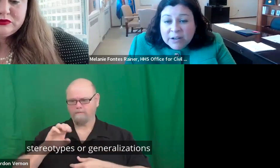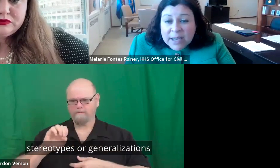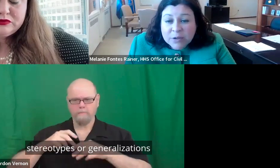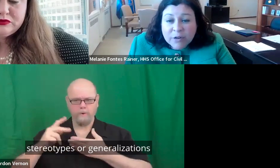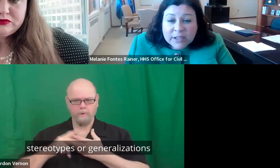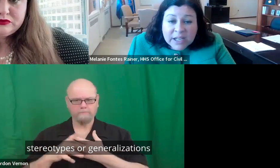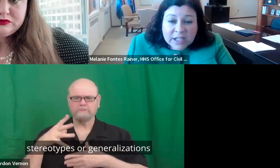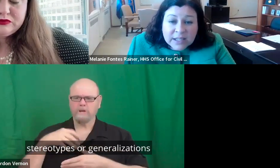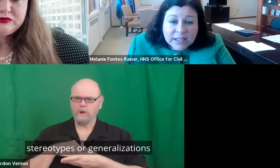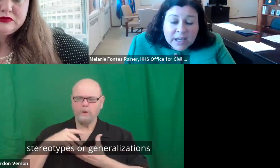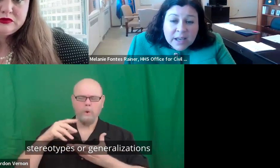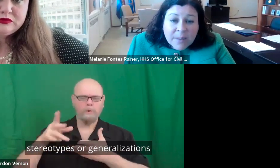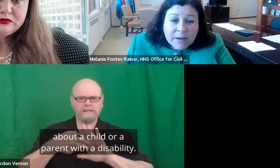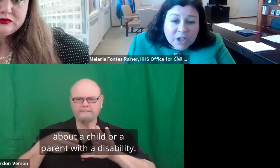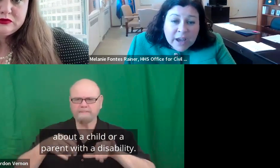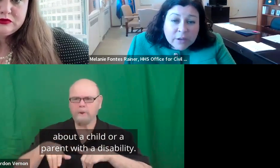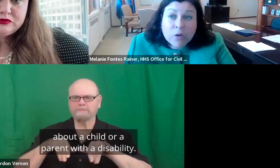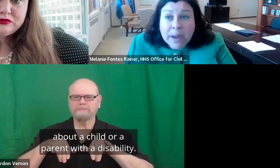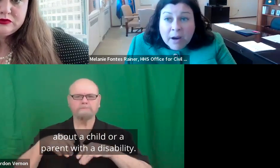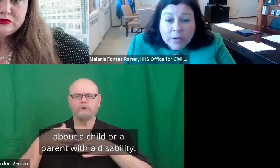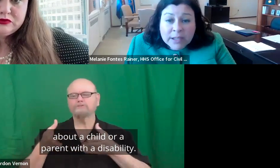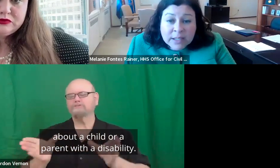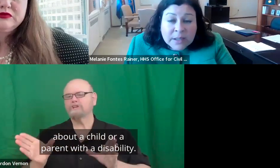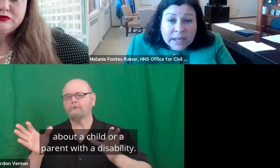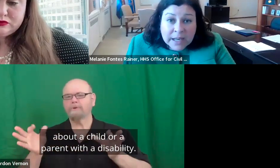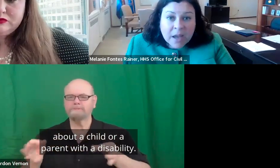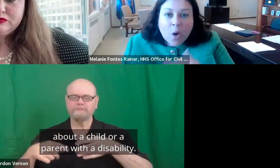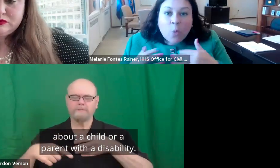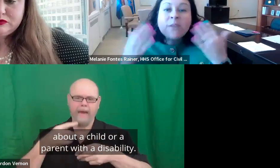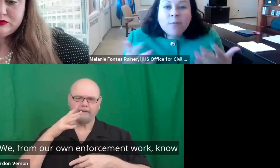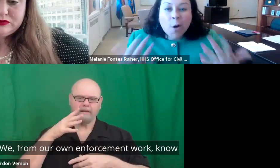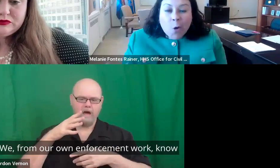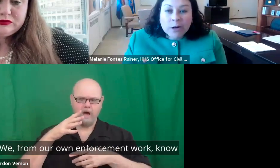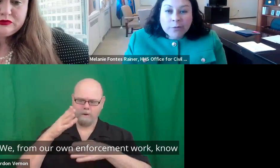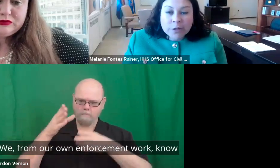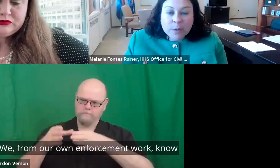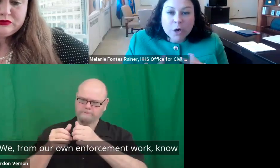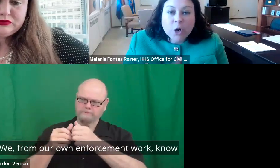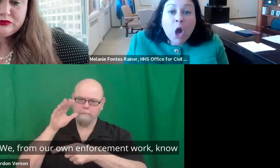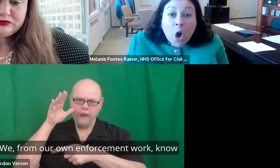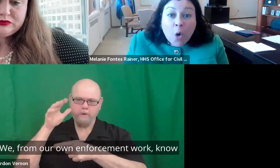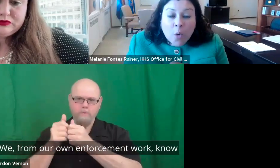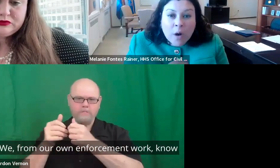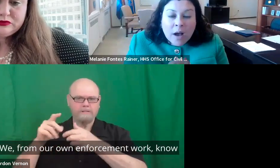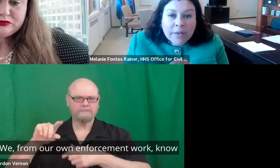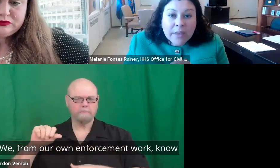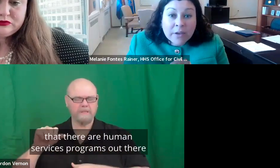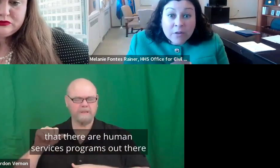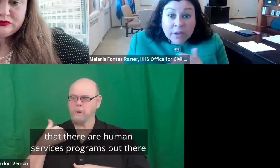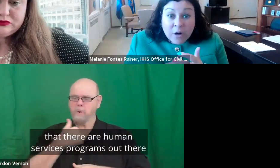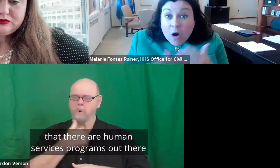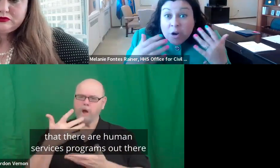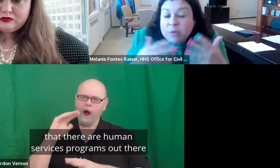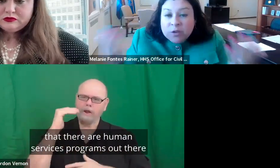speculation, stereotypes, or generalizations about a child or a parent with a disability. We, from our own enforcement work, know